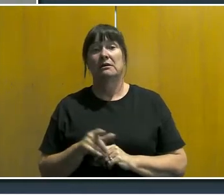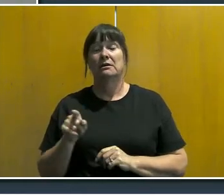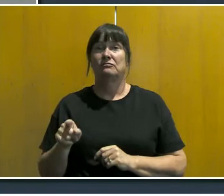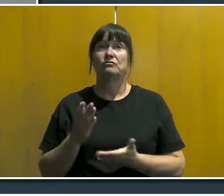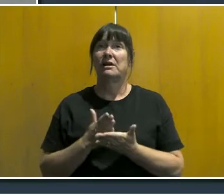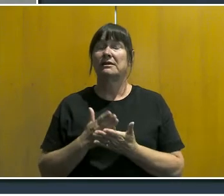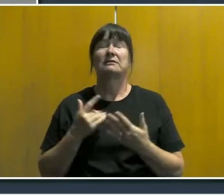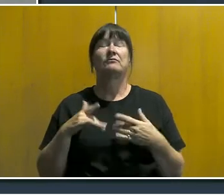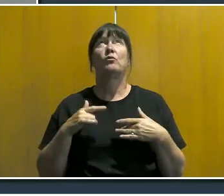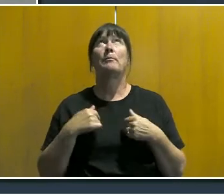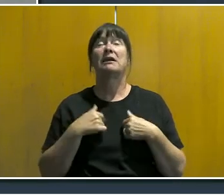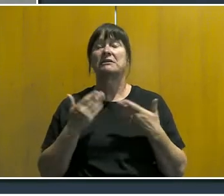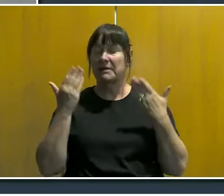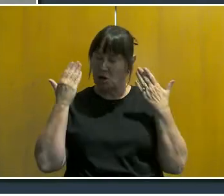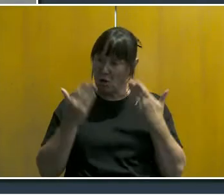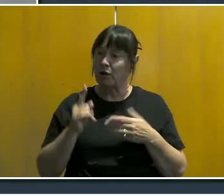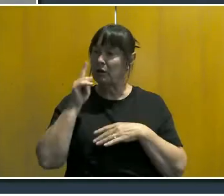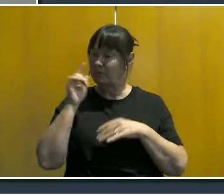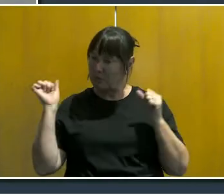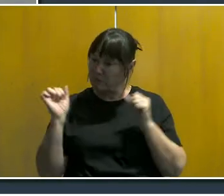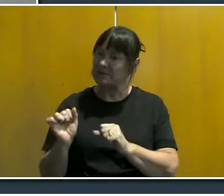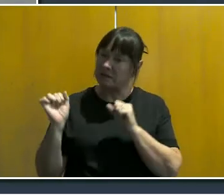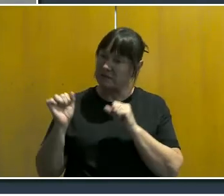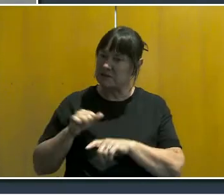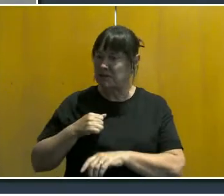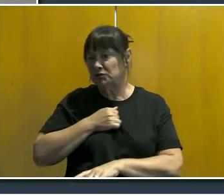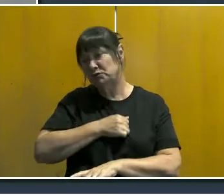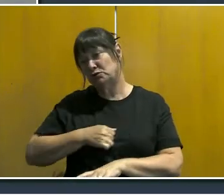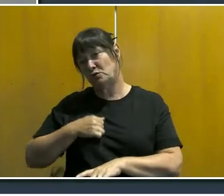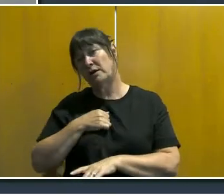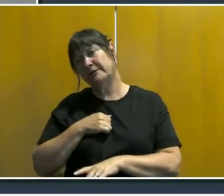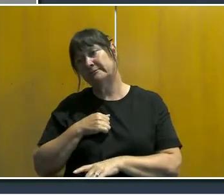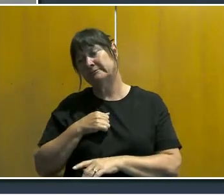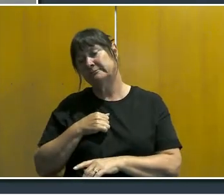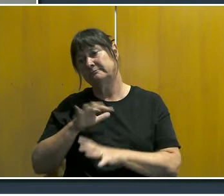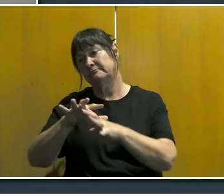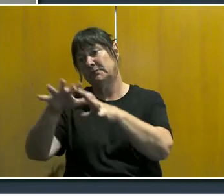absolute honour to have people visit it and enjoy it as much as I have.